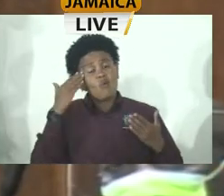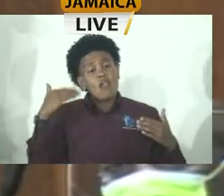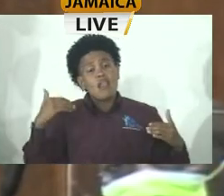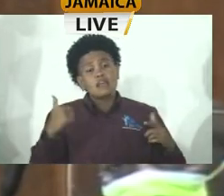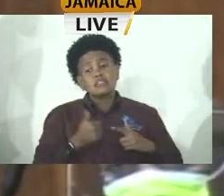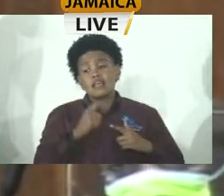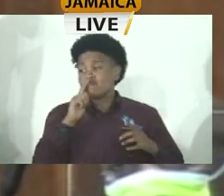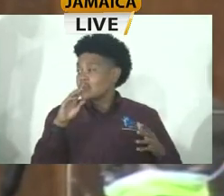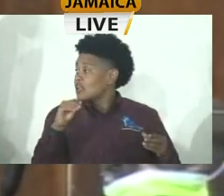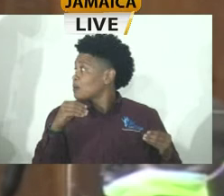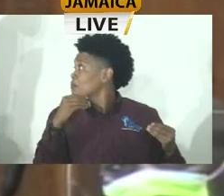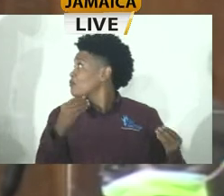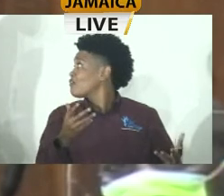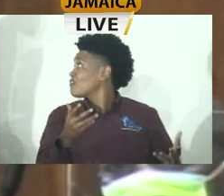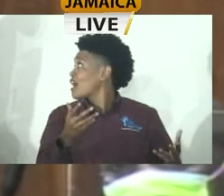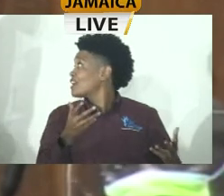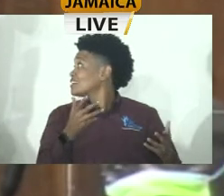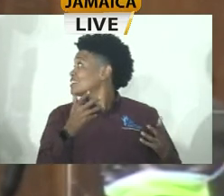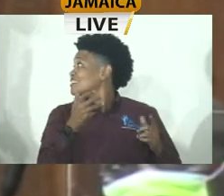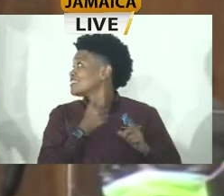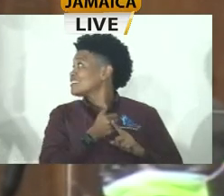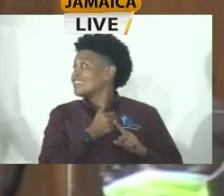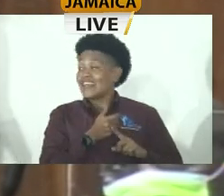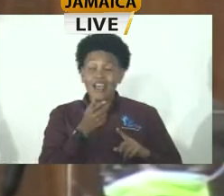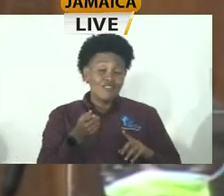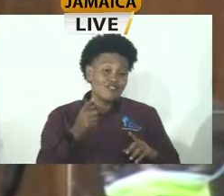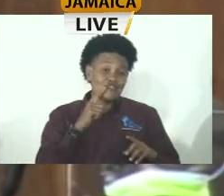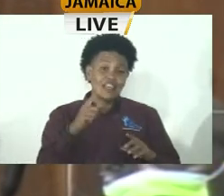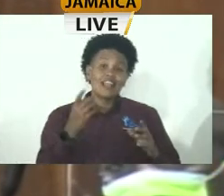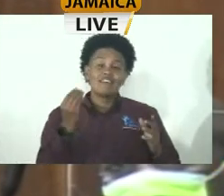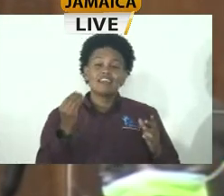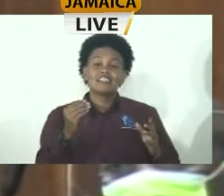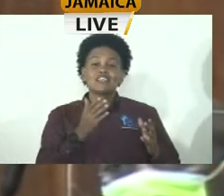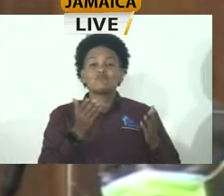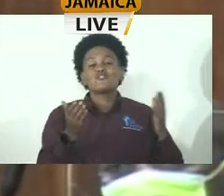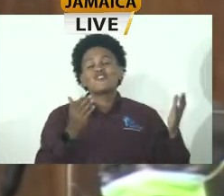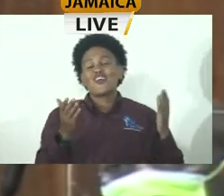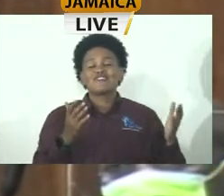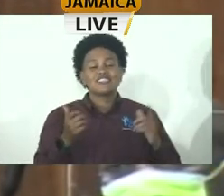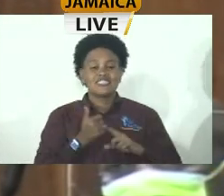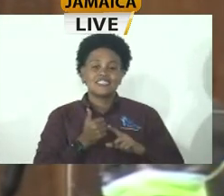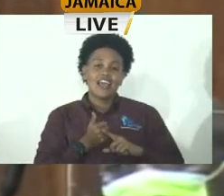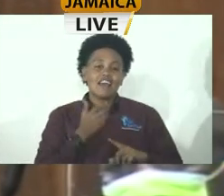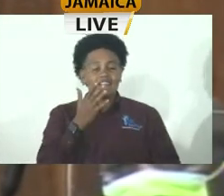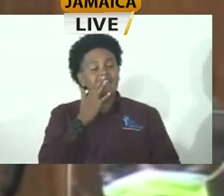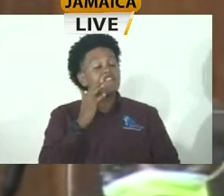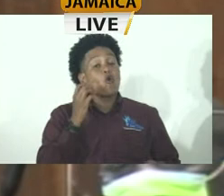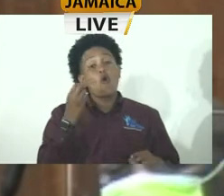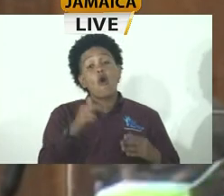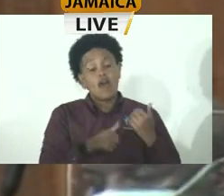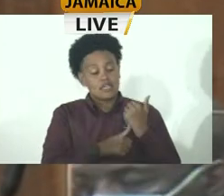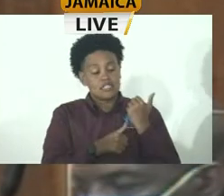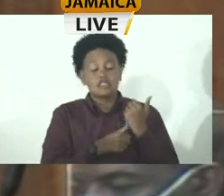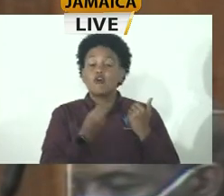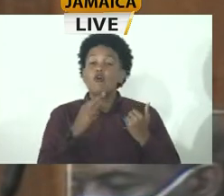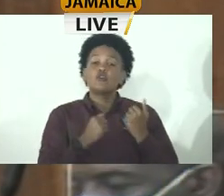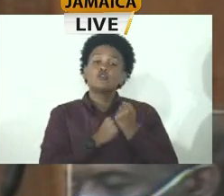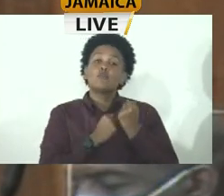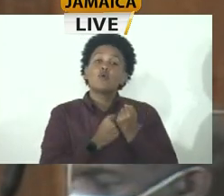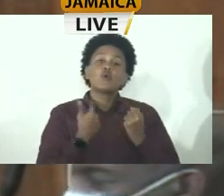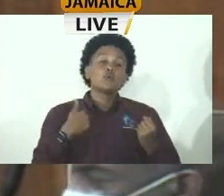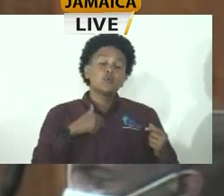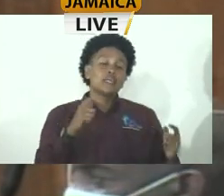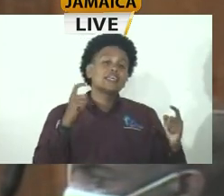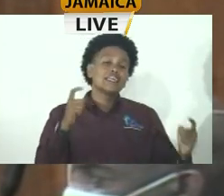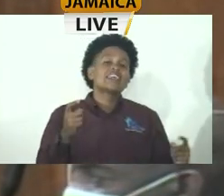provided by the minister of justice is the victim's services or assistance and support that we give to